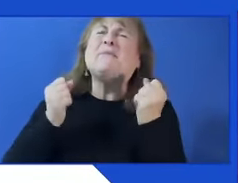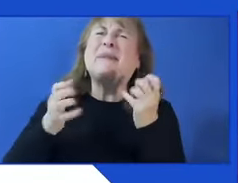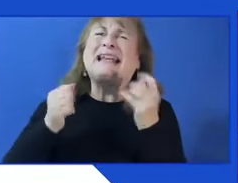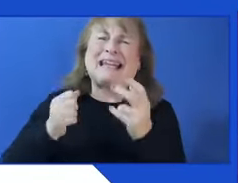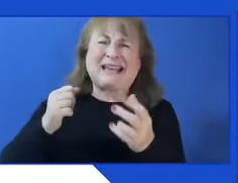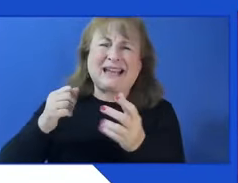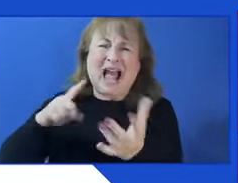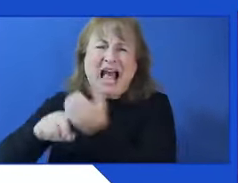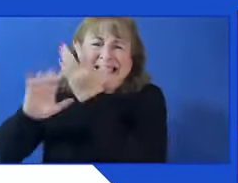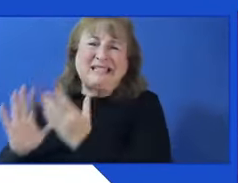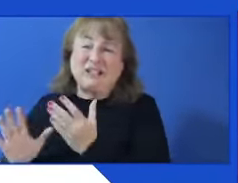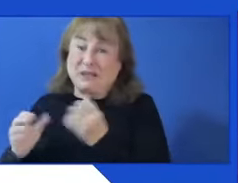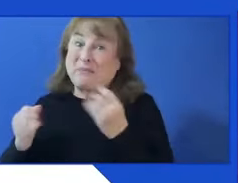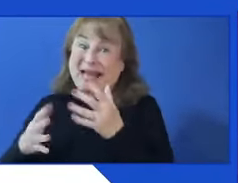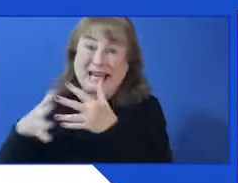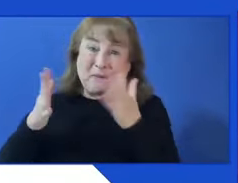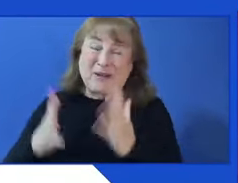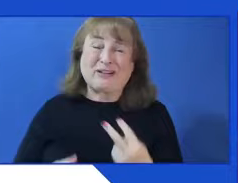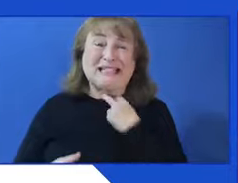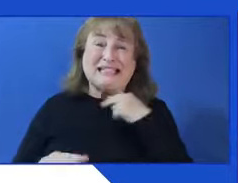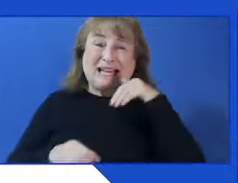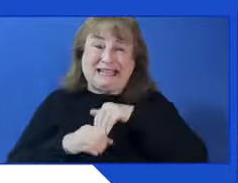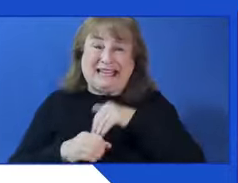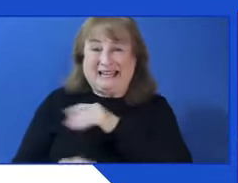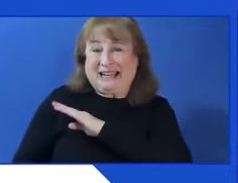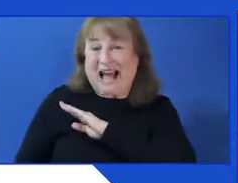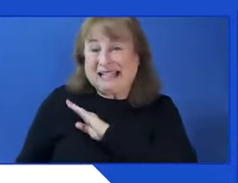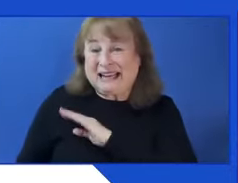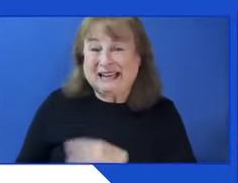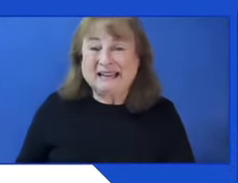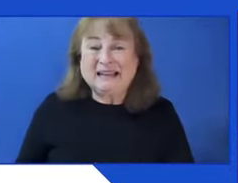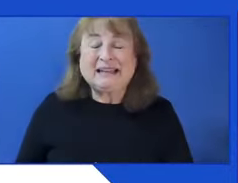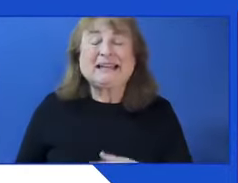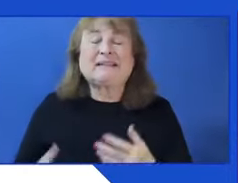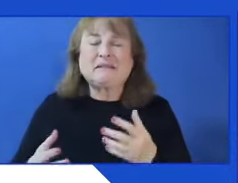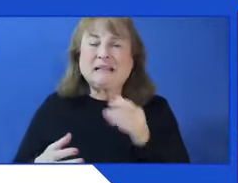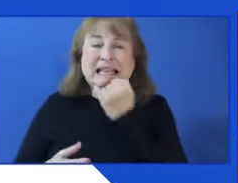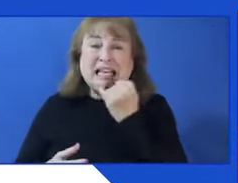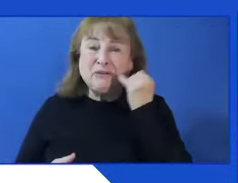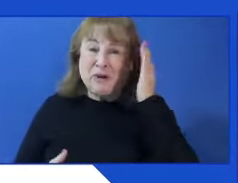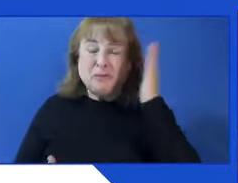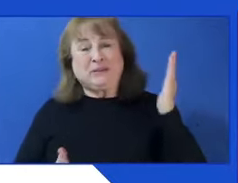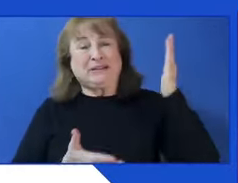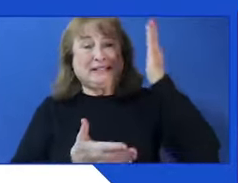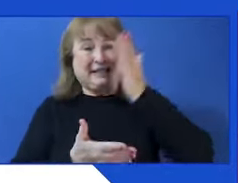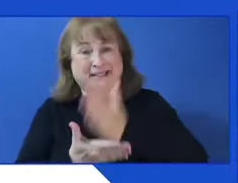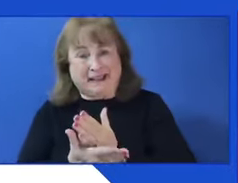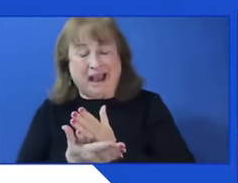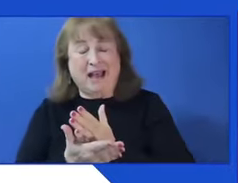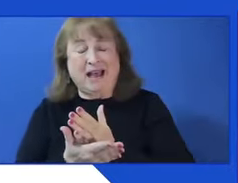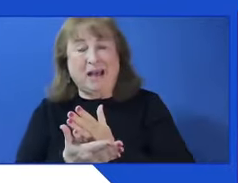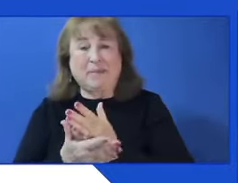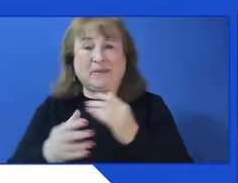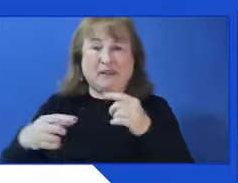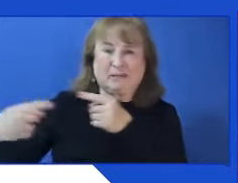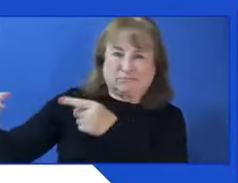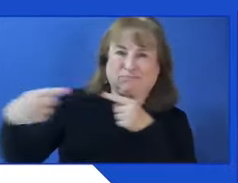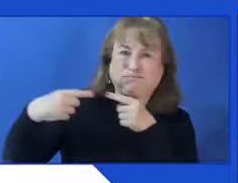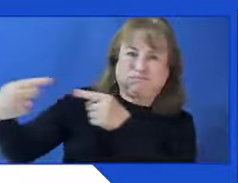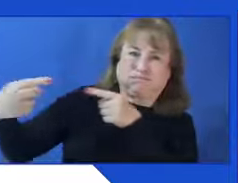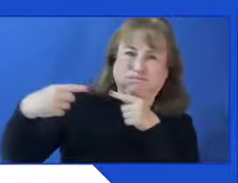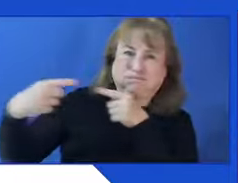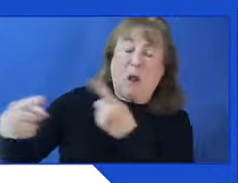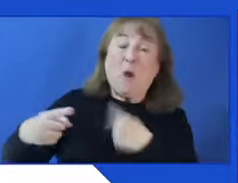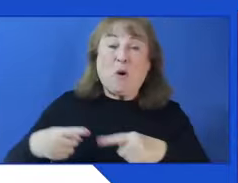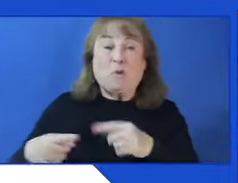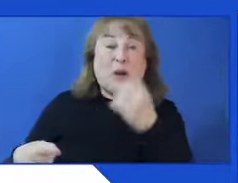them Americans, still stuck inside Gaza. Israel will cease their counteroffensive when Hamas ceases to be a threat